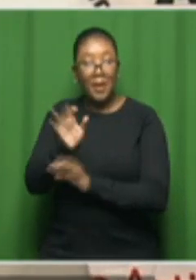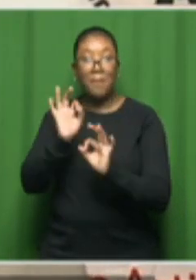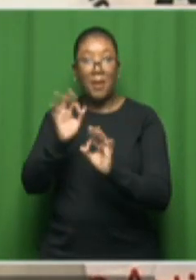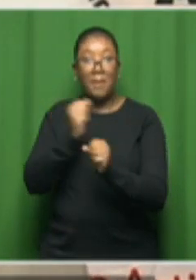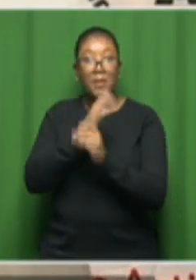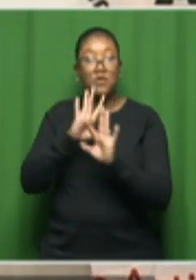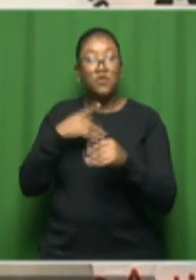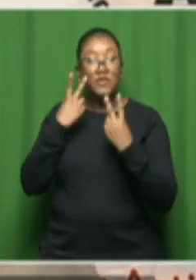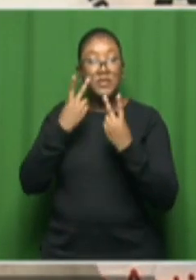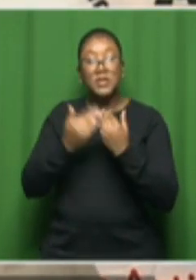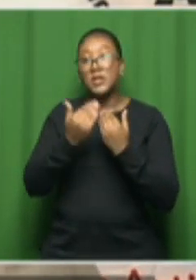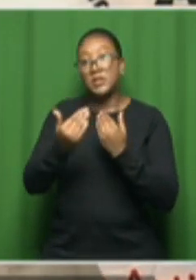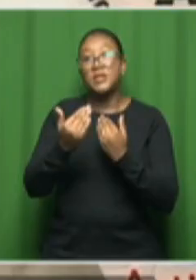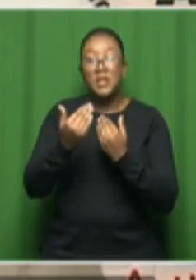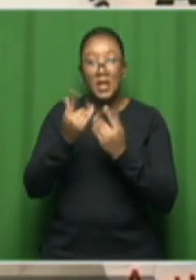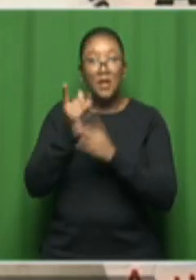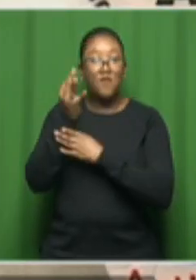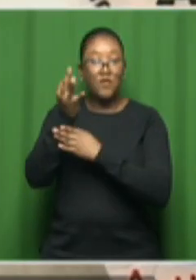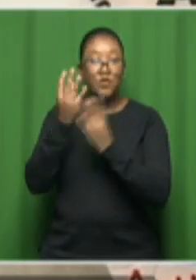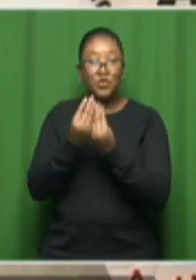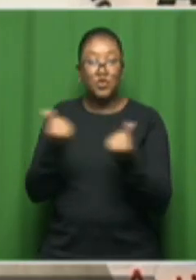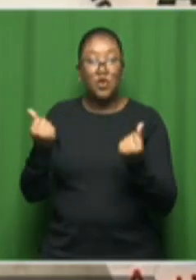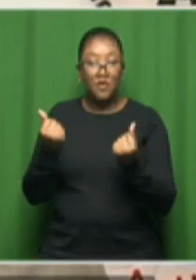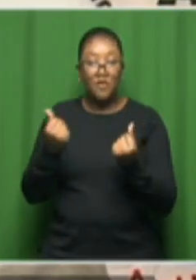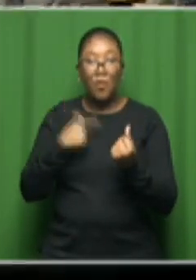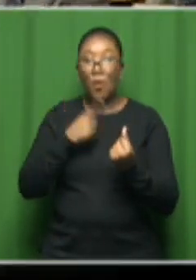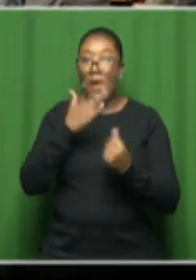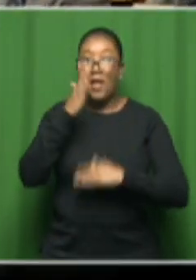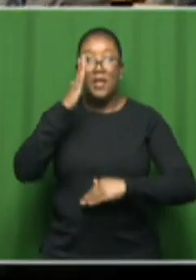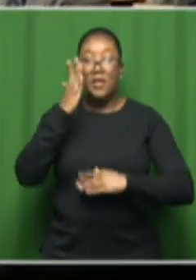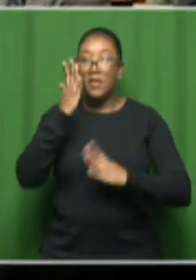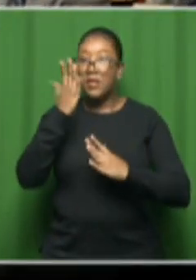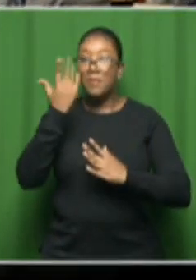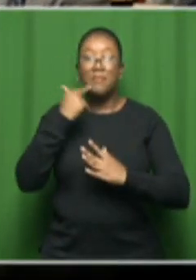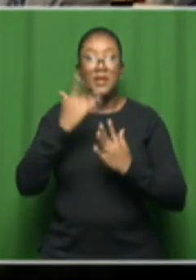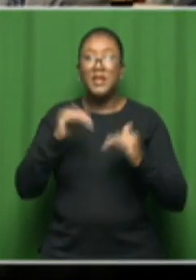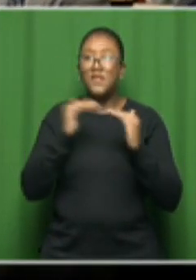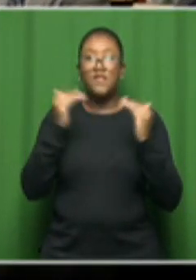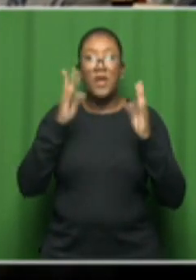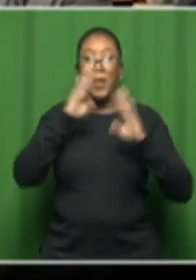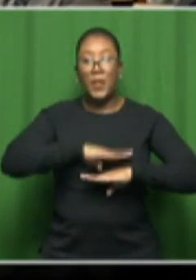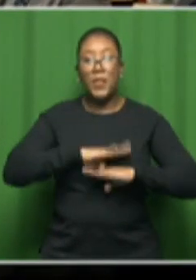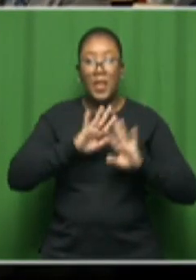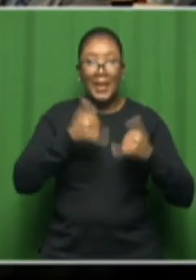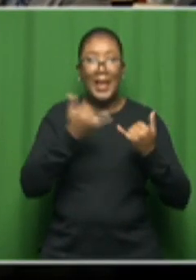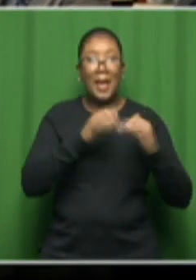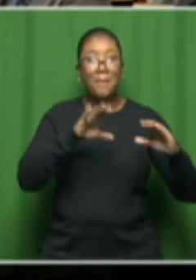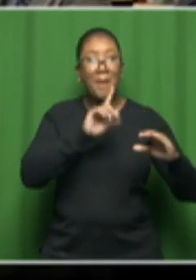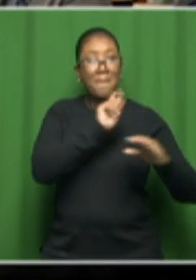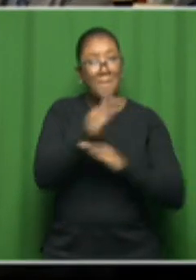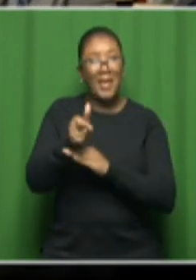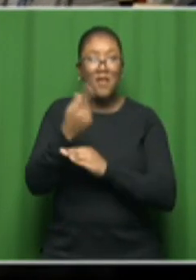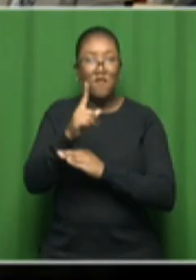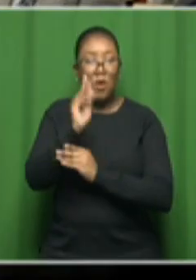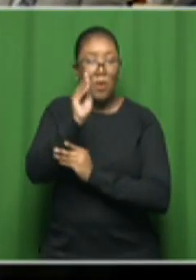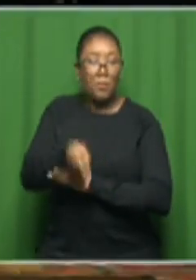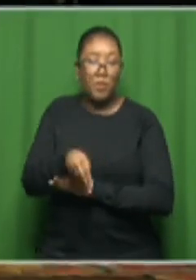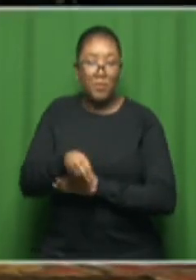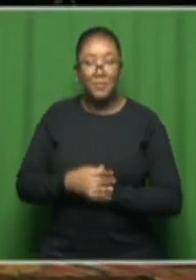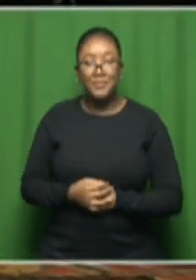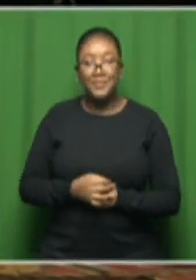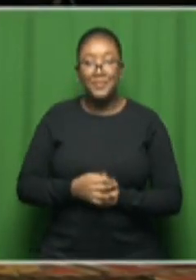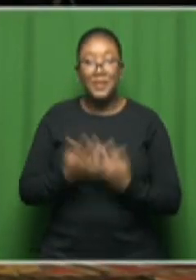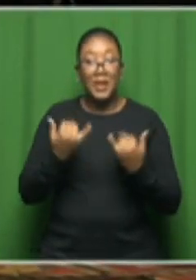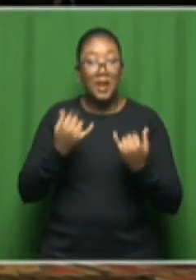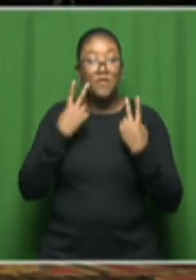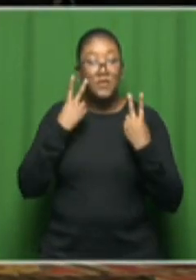at future solutions, because it is unfair for a retailer to be absorbing this cost. The conference takes place at a time when the association reflects on 30